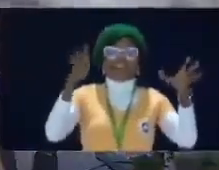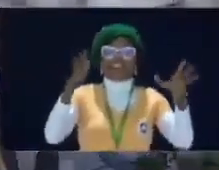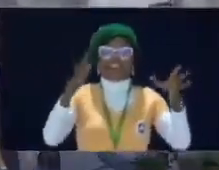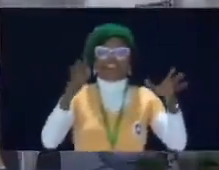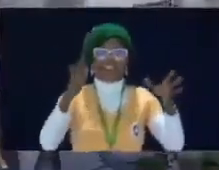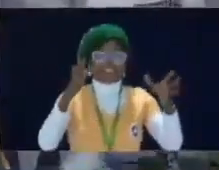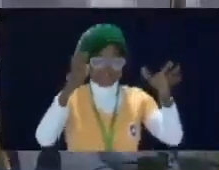w